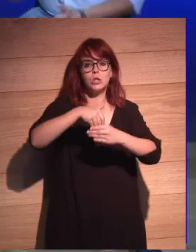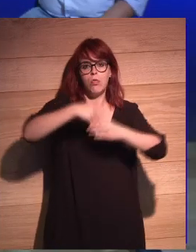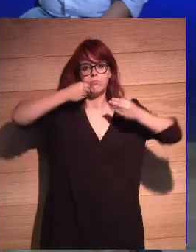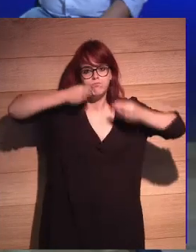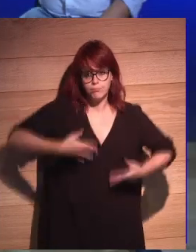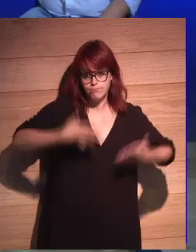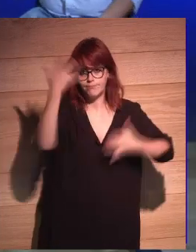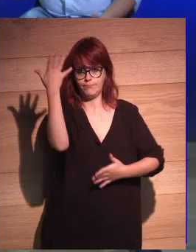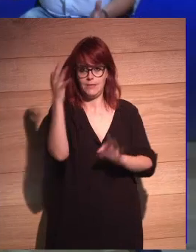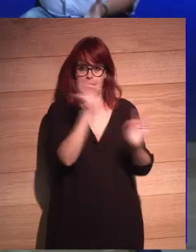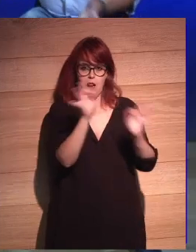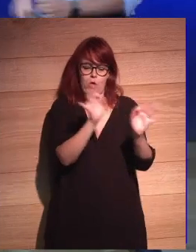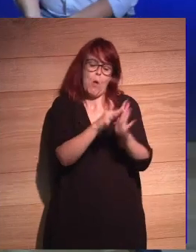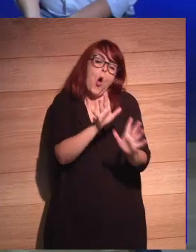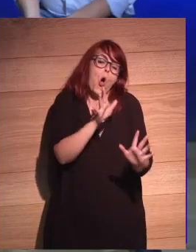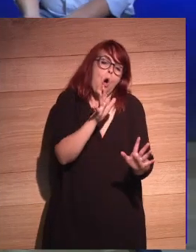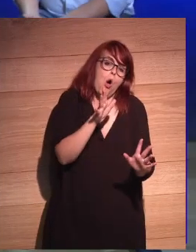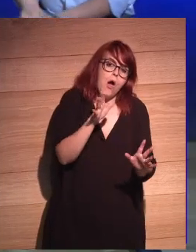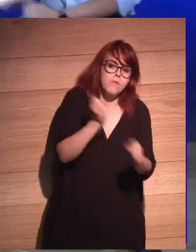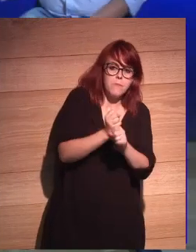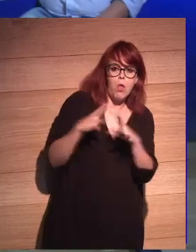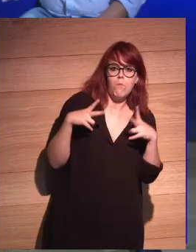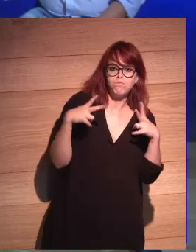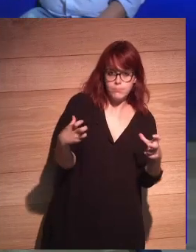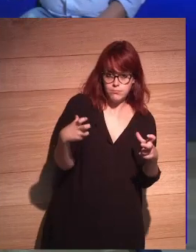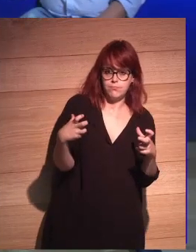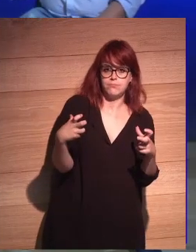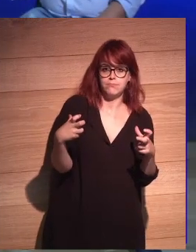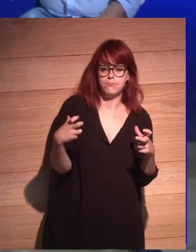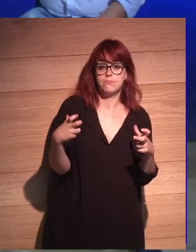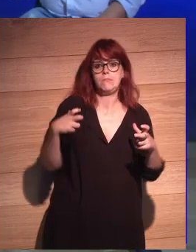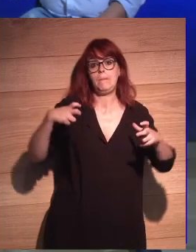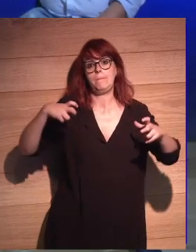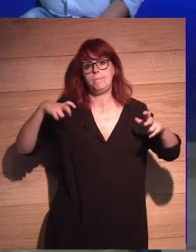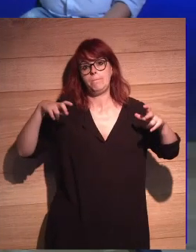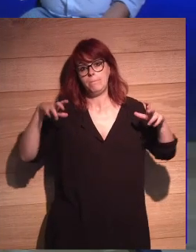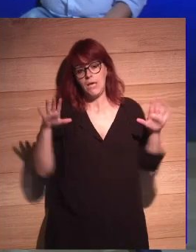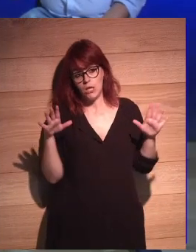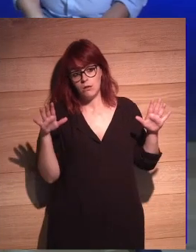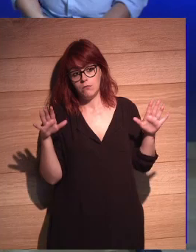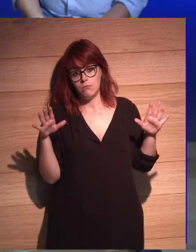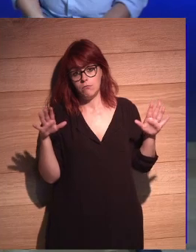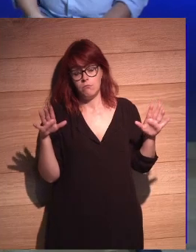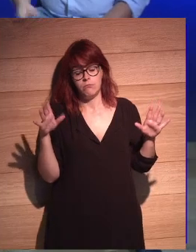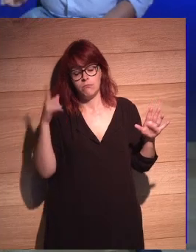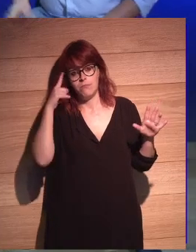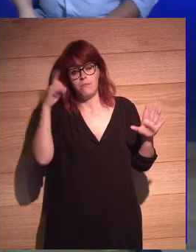developed, so the content will be set, and it will be, well deployed.